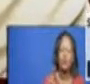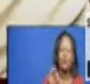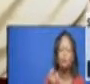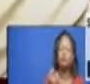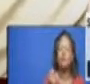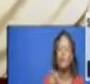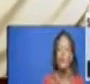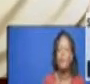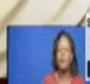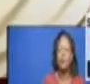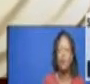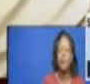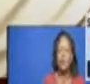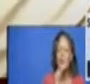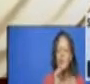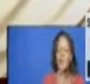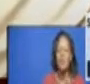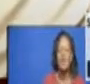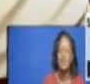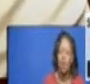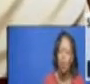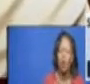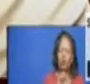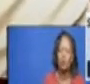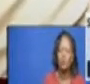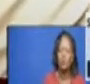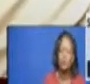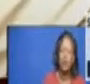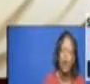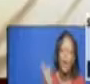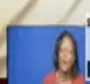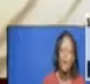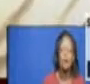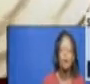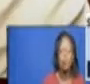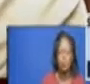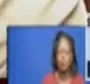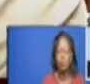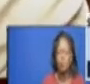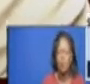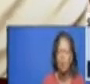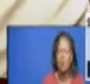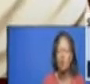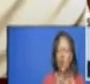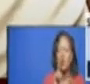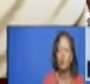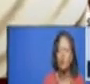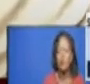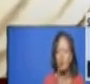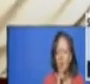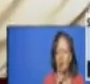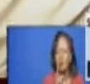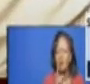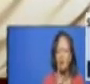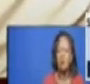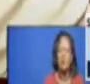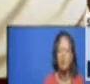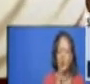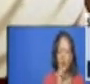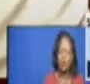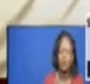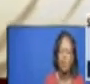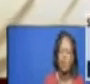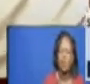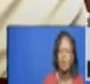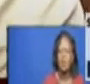village. I walked to school. I came back to school, went without lunch when there was no lunch, and